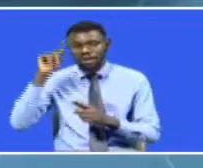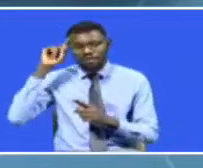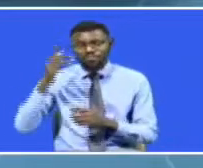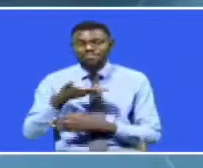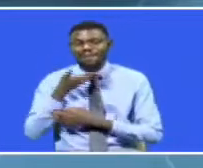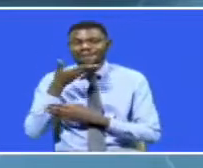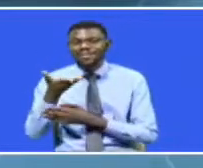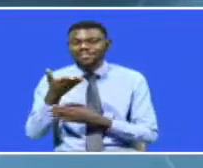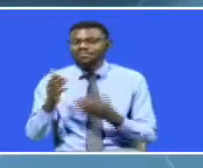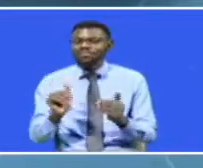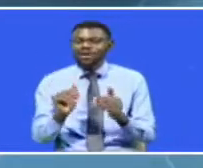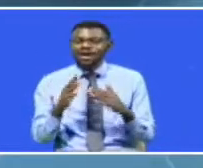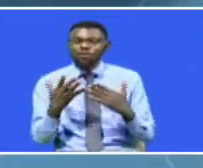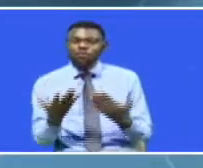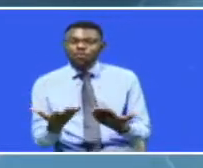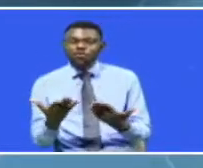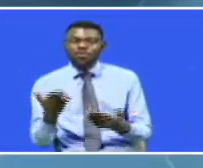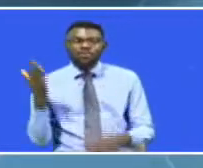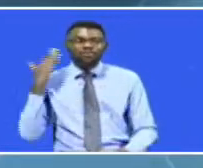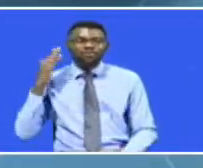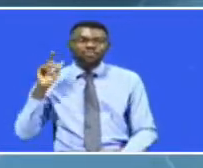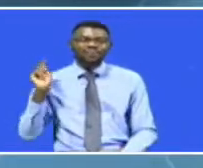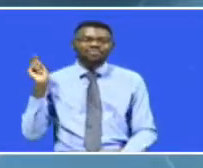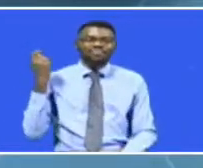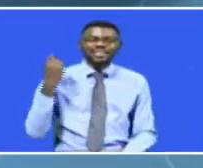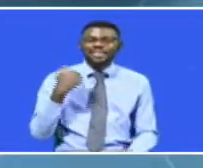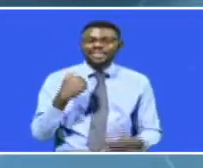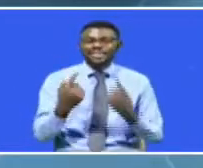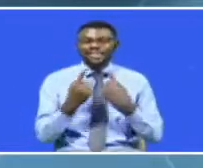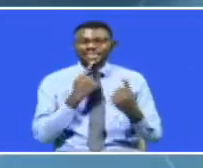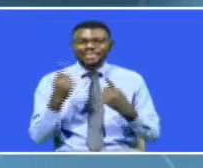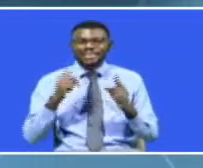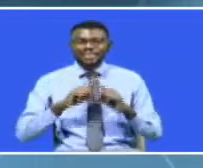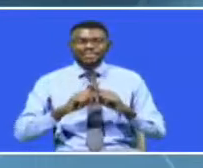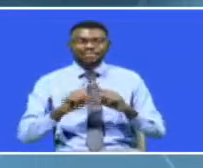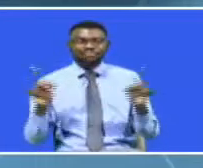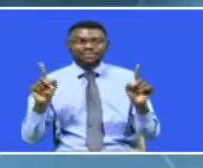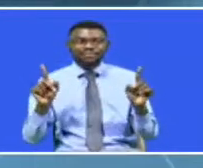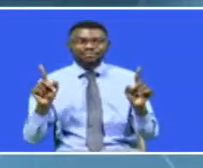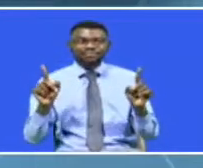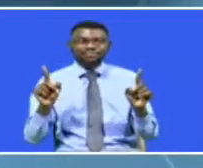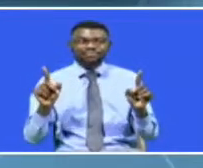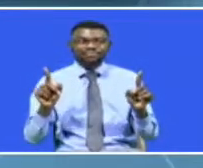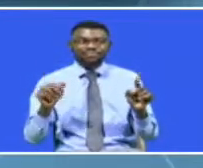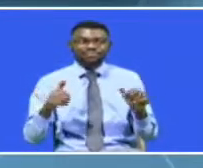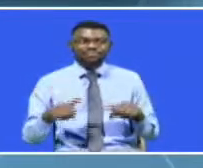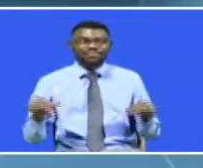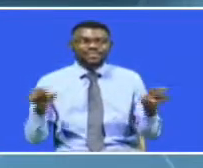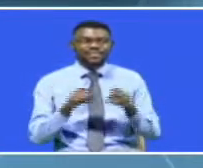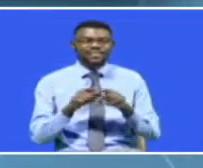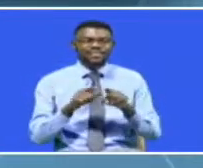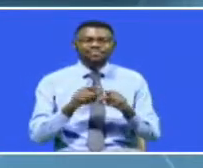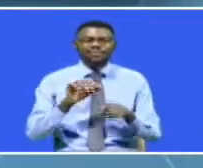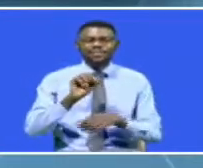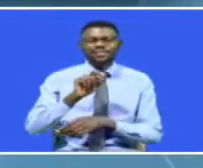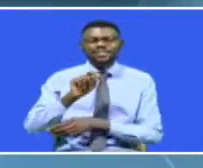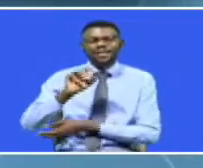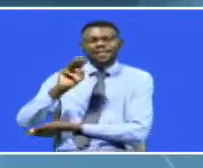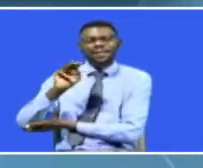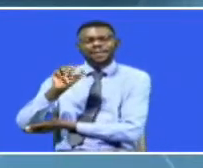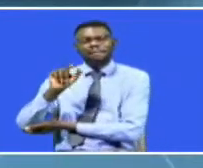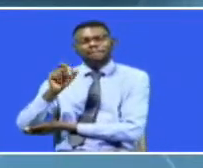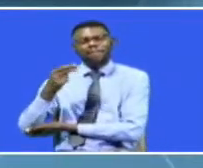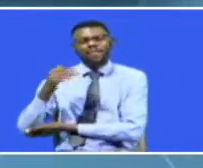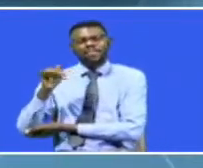Response concerning the former president's statement. But then tonight, a Form 2 student at St. Matthias Busia School was shot